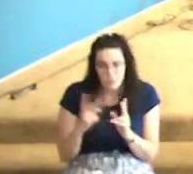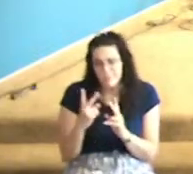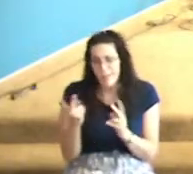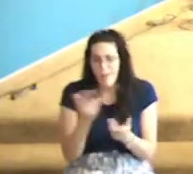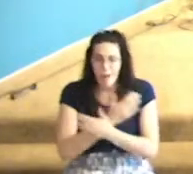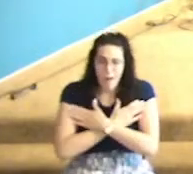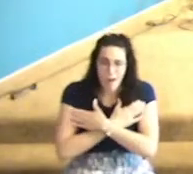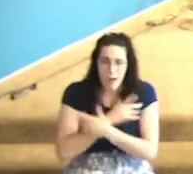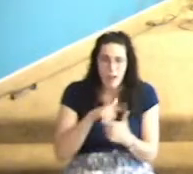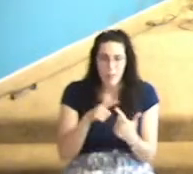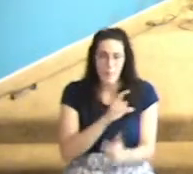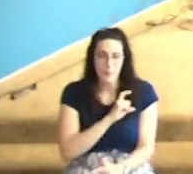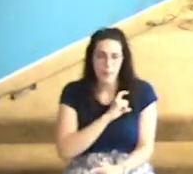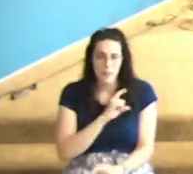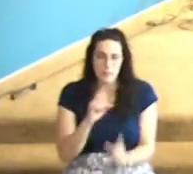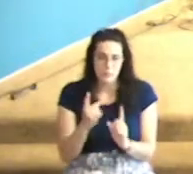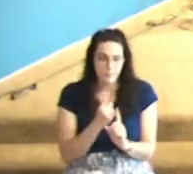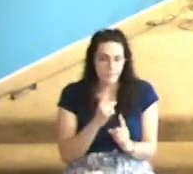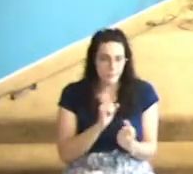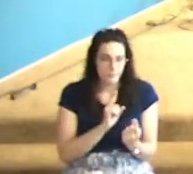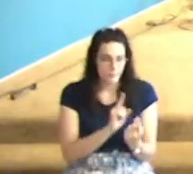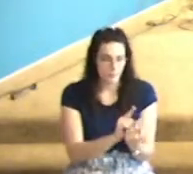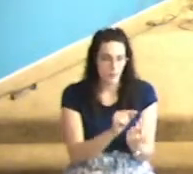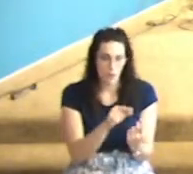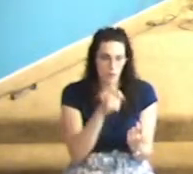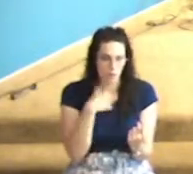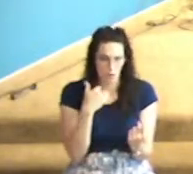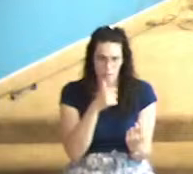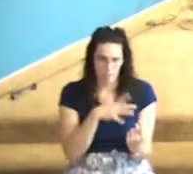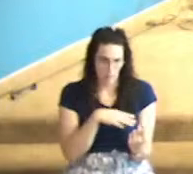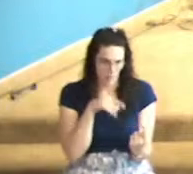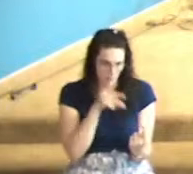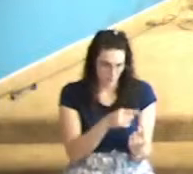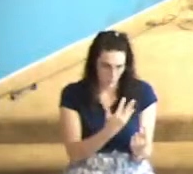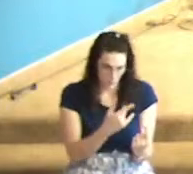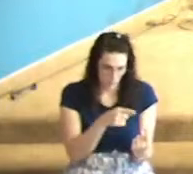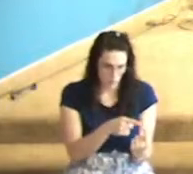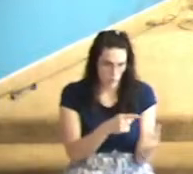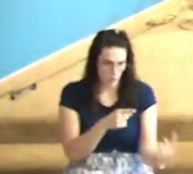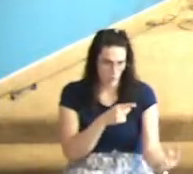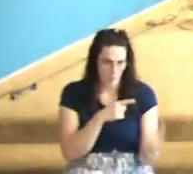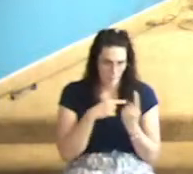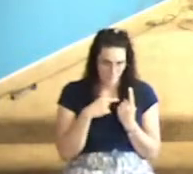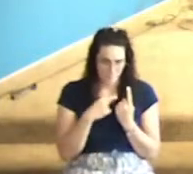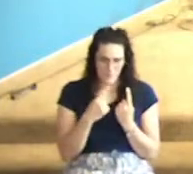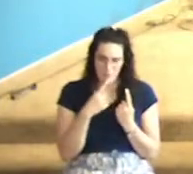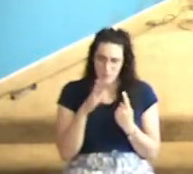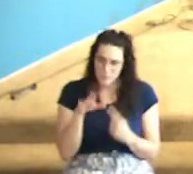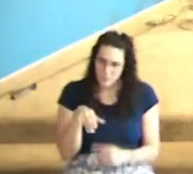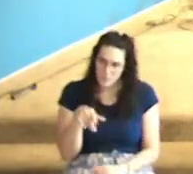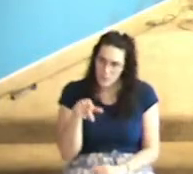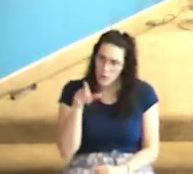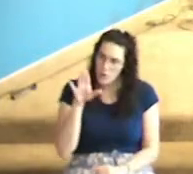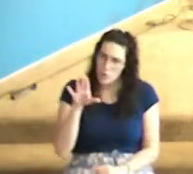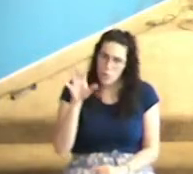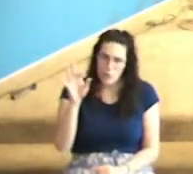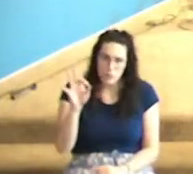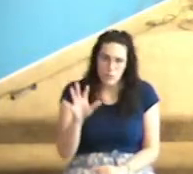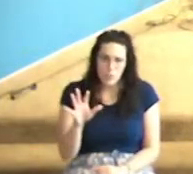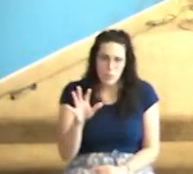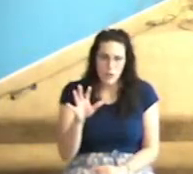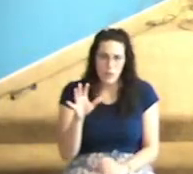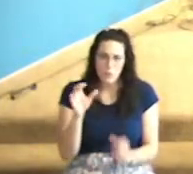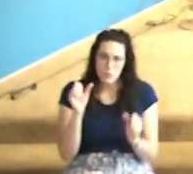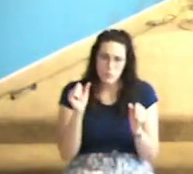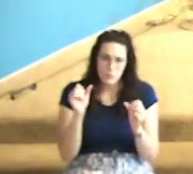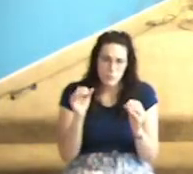hugged, and the police officer walks up, and there's a young lady waiting to come in. And she came up to him, and she says, your sermon was so